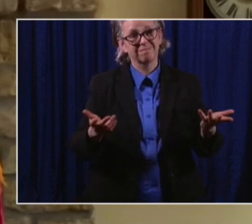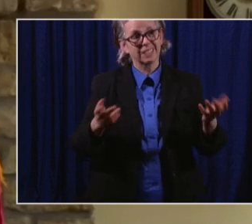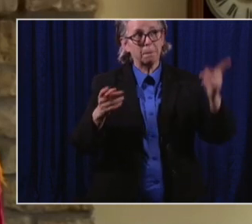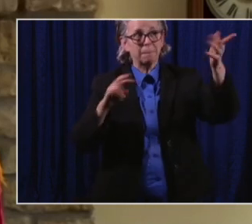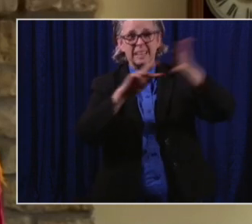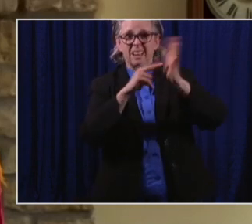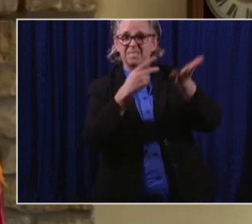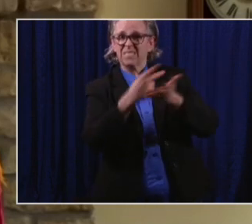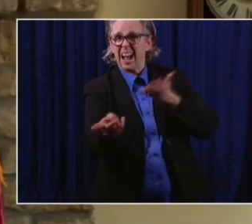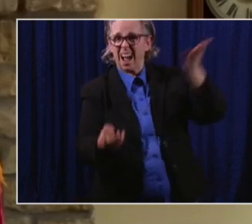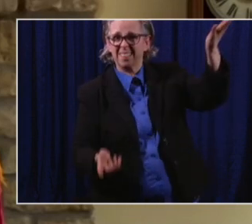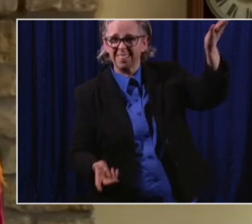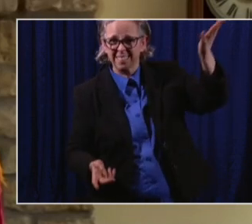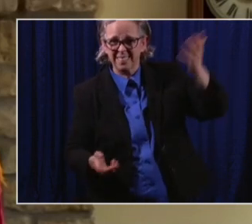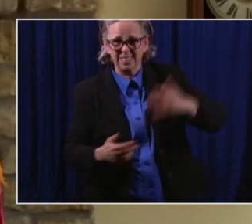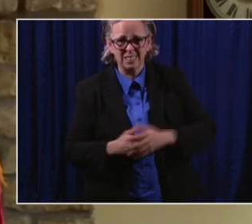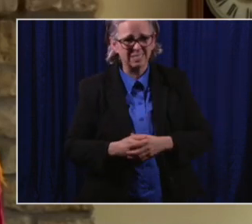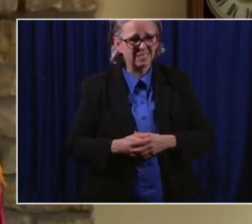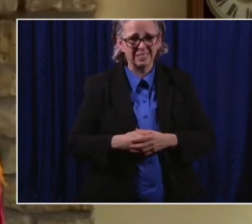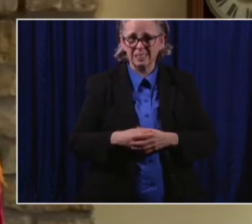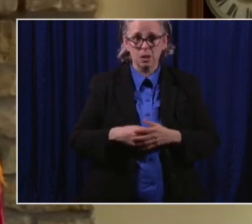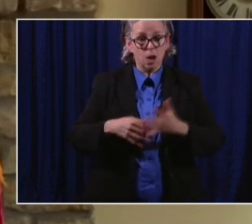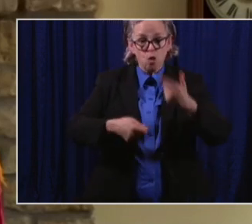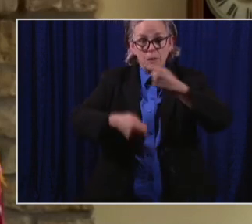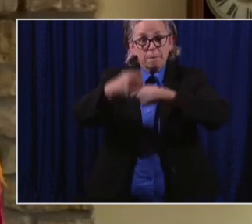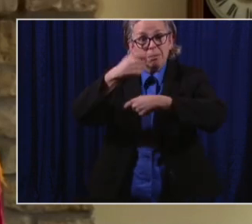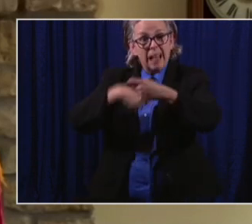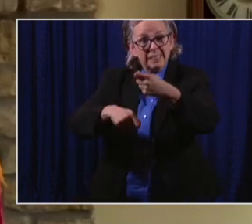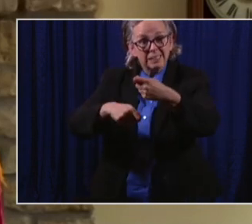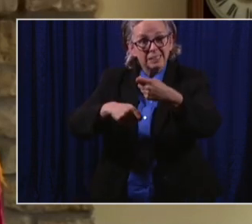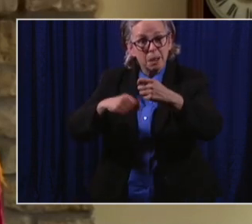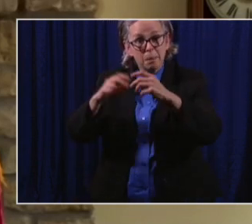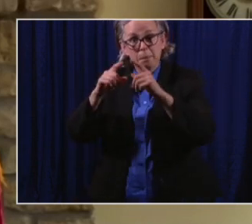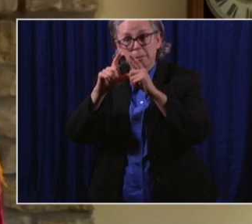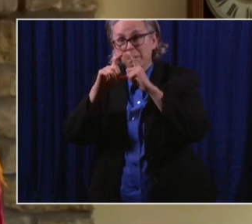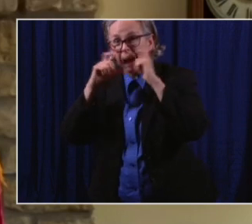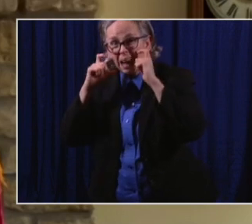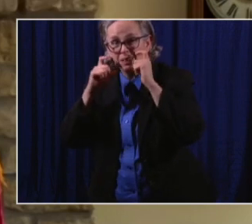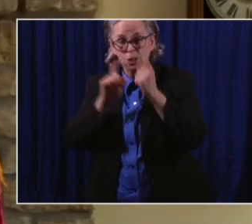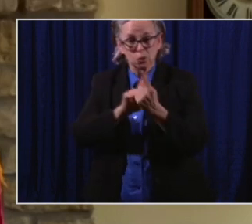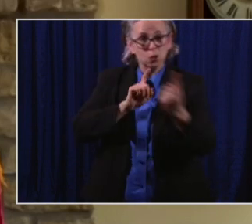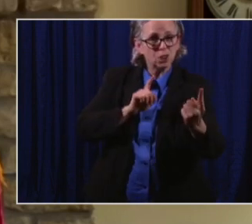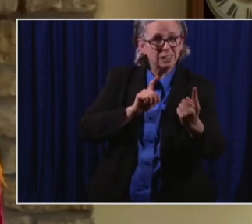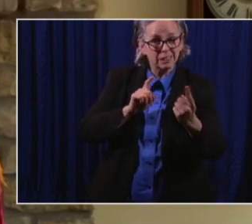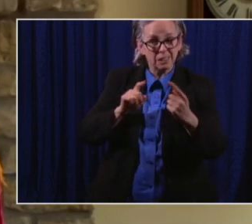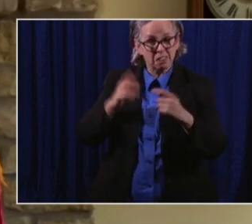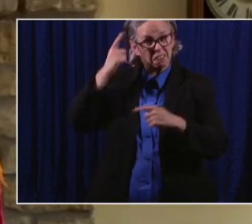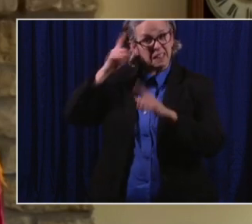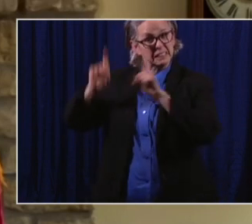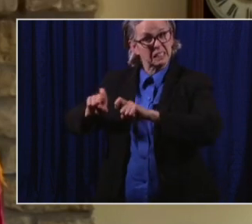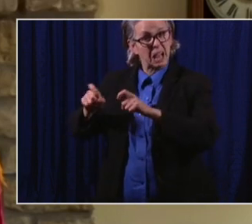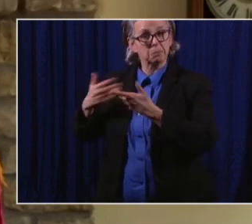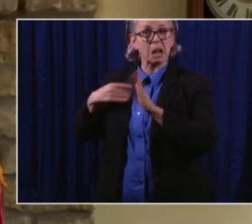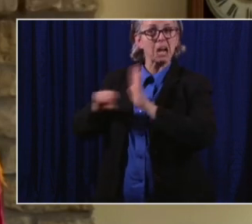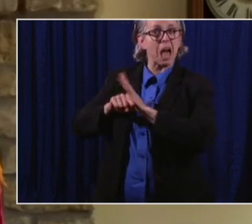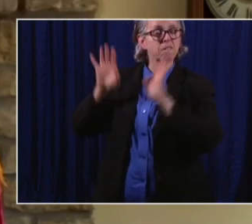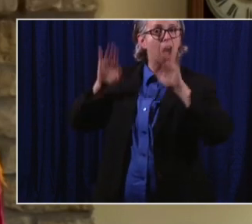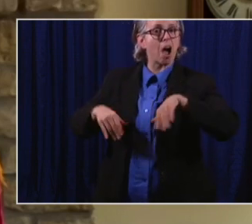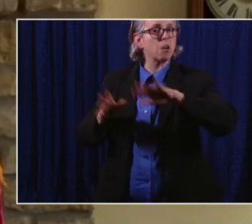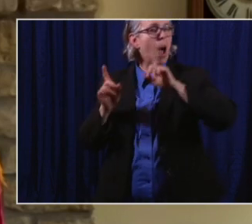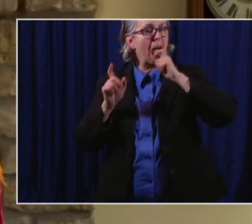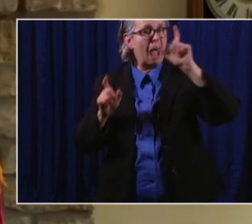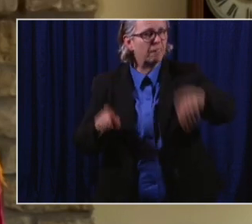for wearing a mask. It does not substitute for keeping a distance. And look, I've made